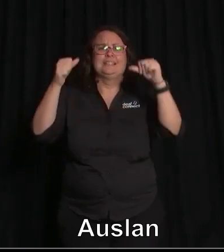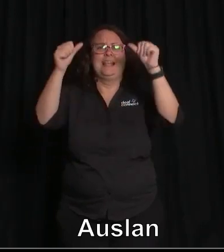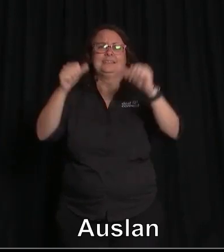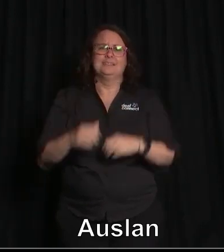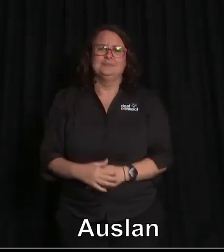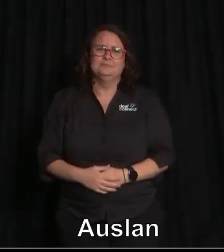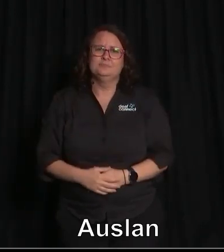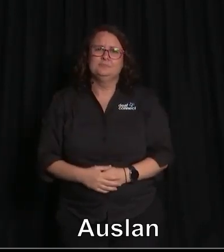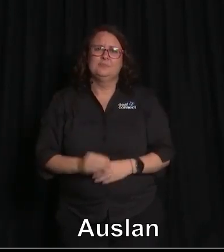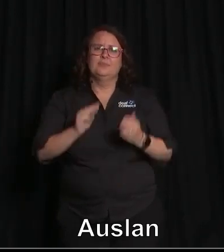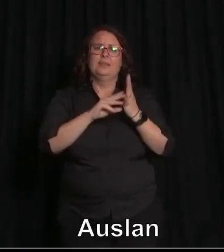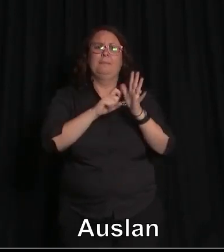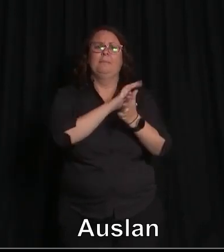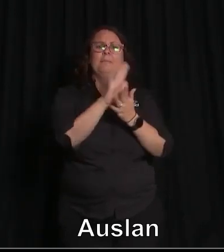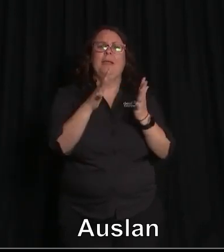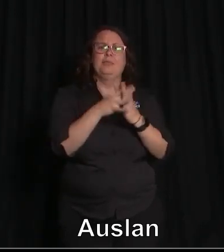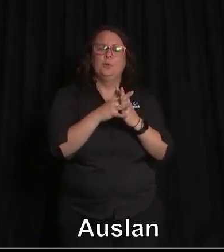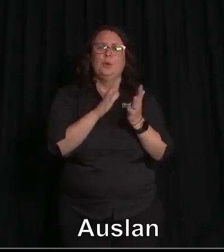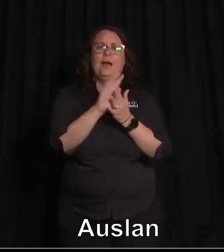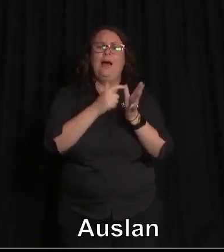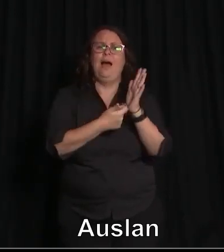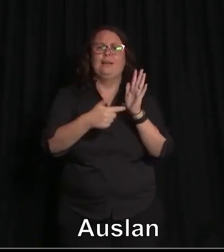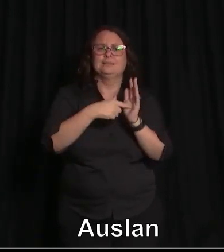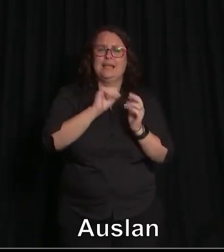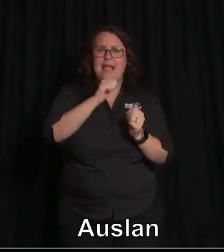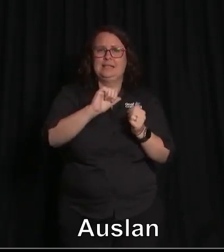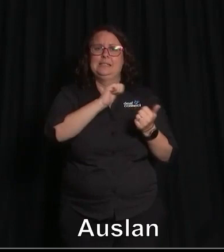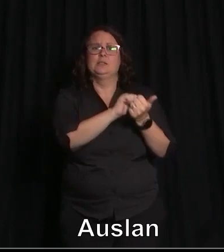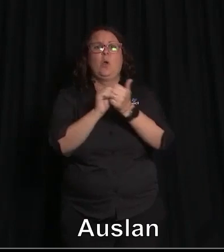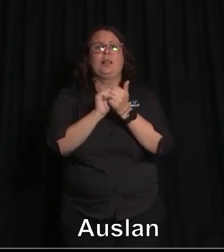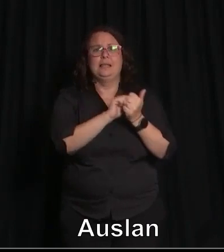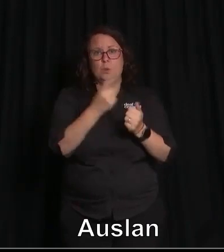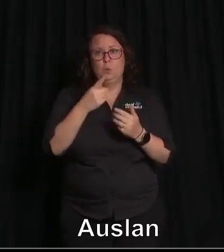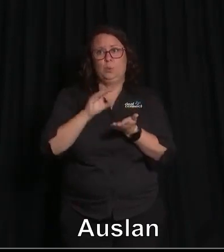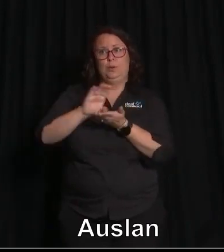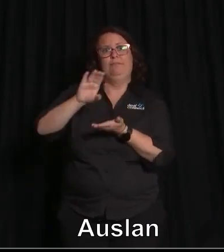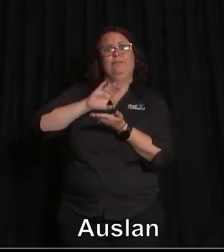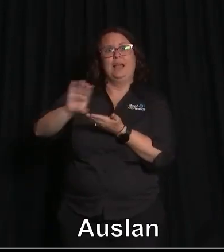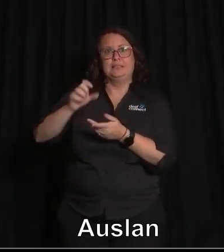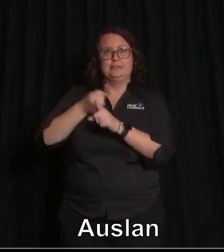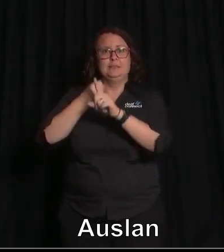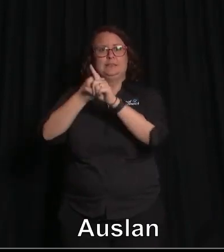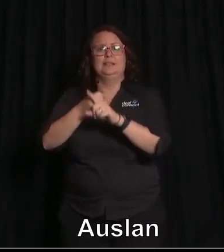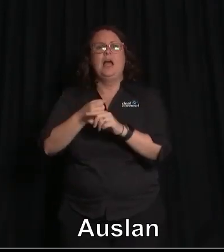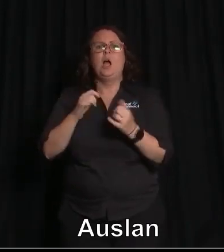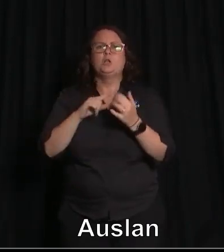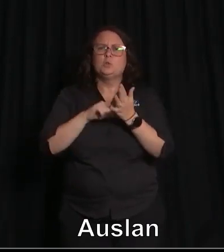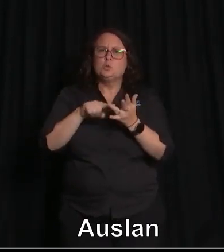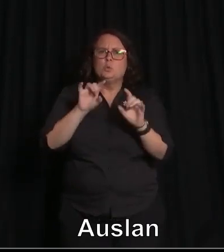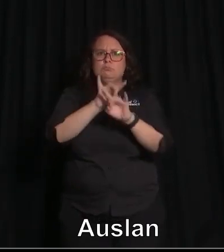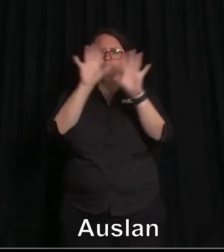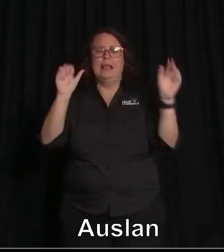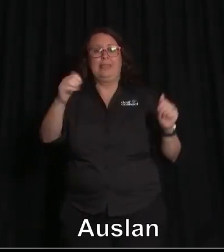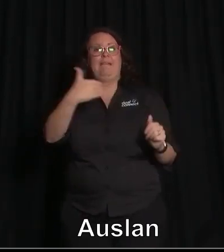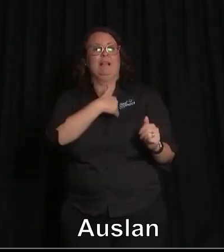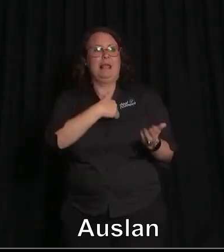Hart and his colleagues, who are the funders of the LGBTI movements, as they demystified philanthropy for us with their